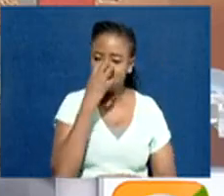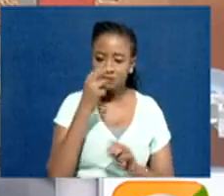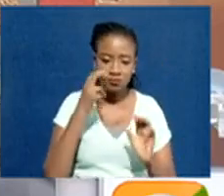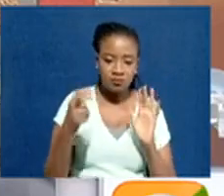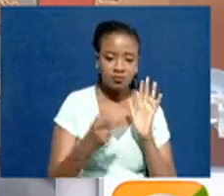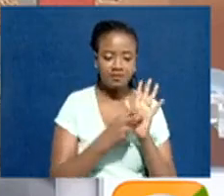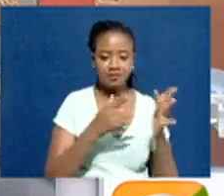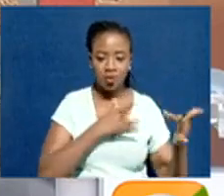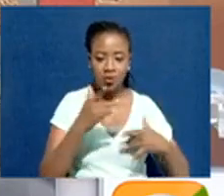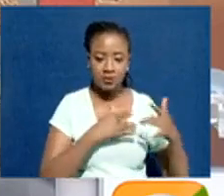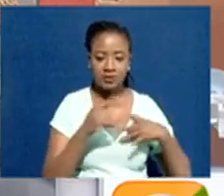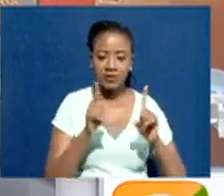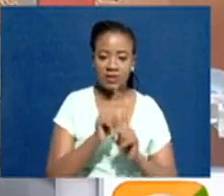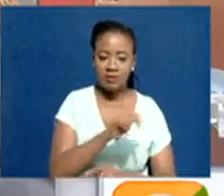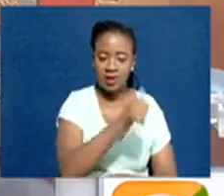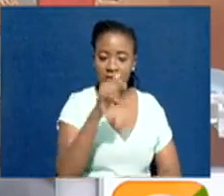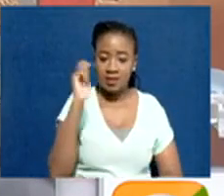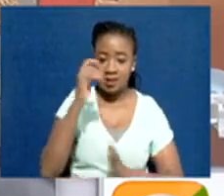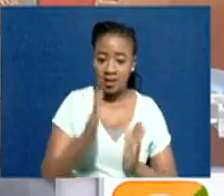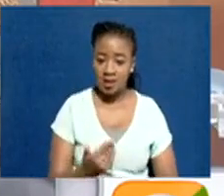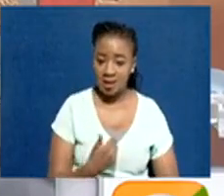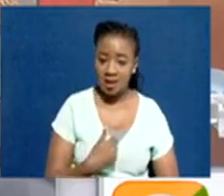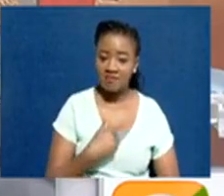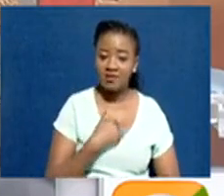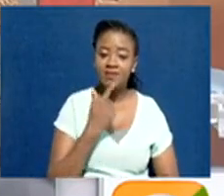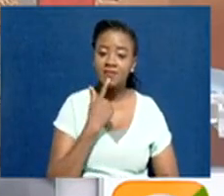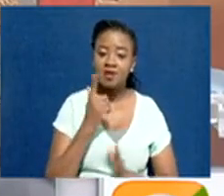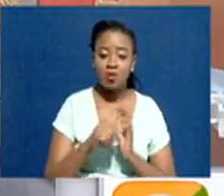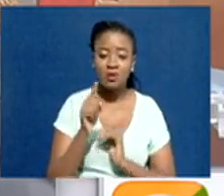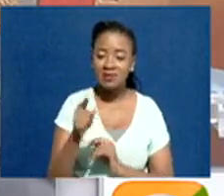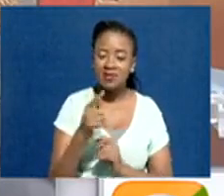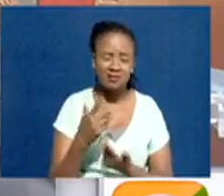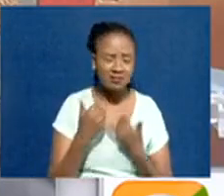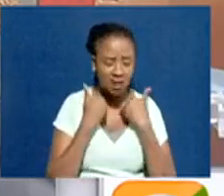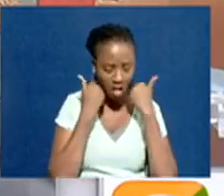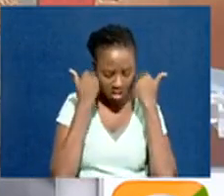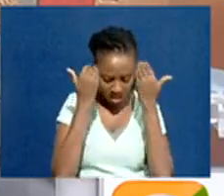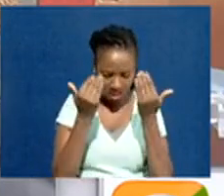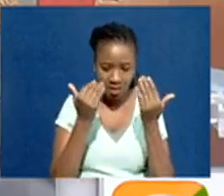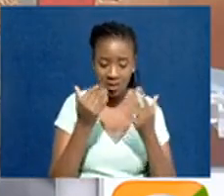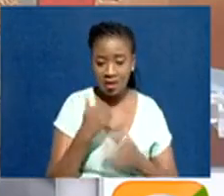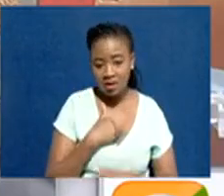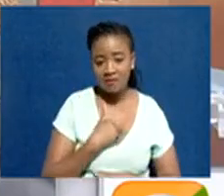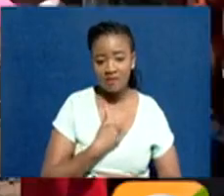acknowledged the concerns of many Kenyans, pointing out that he is having sleepless nights, pondering his next course of action.